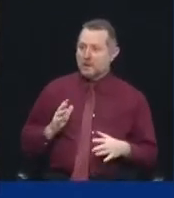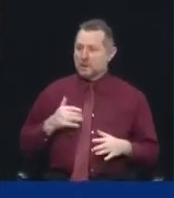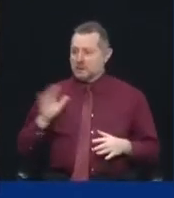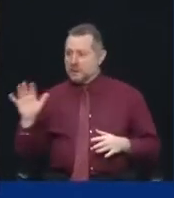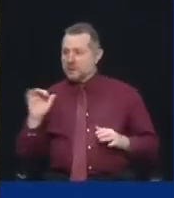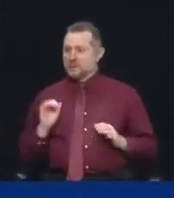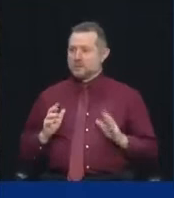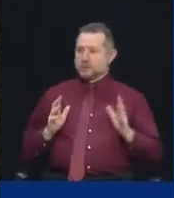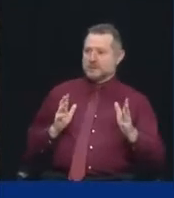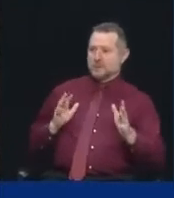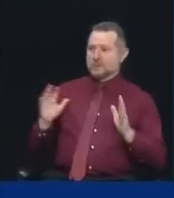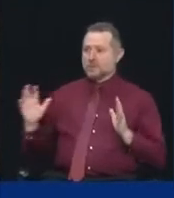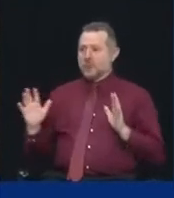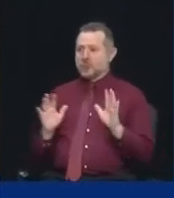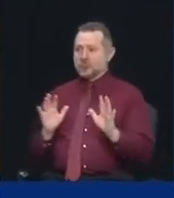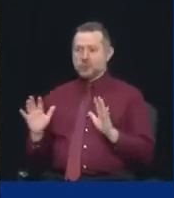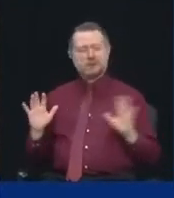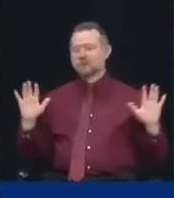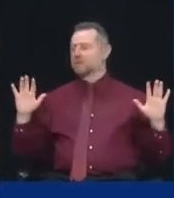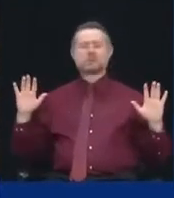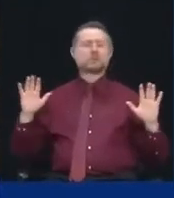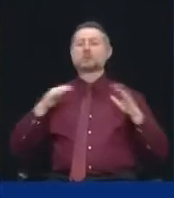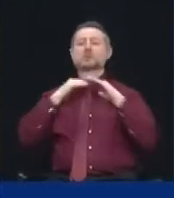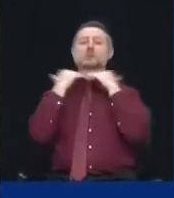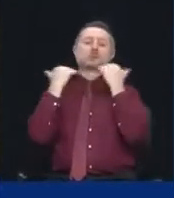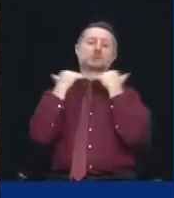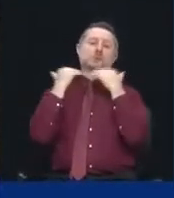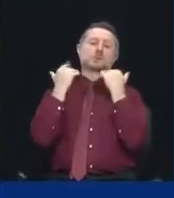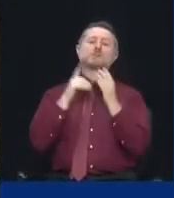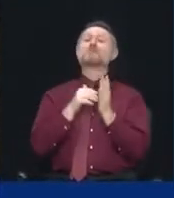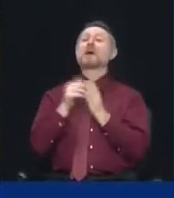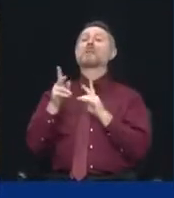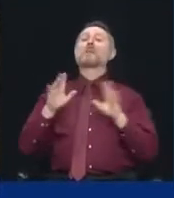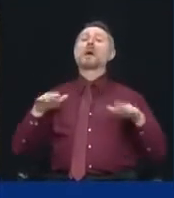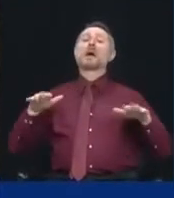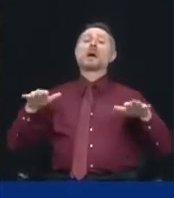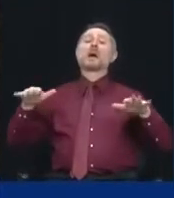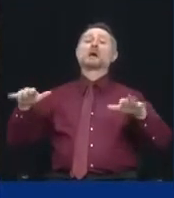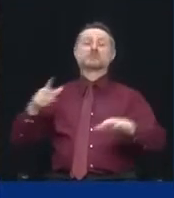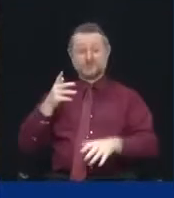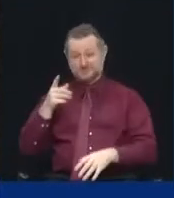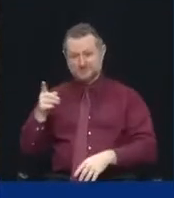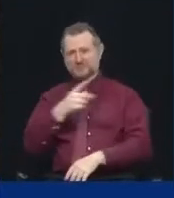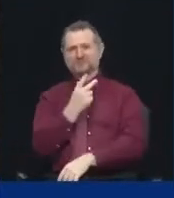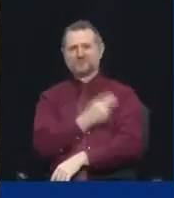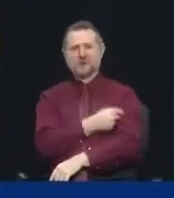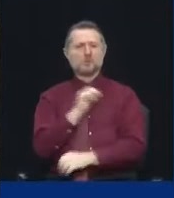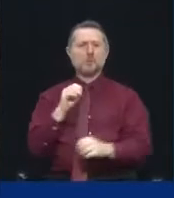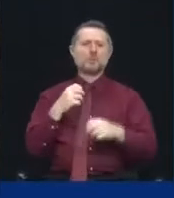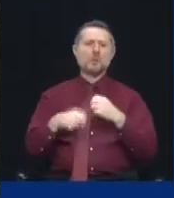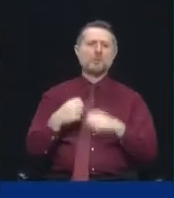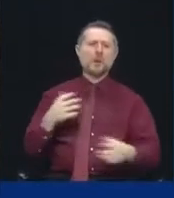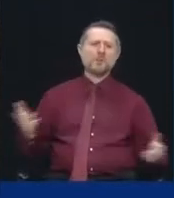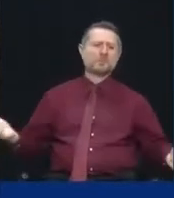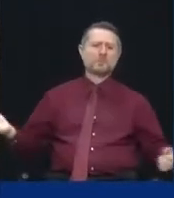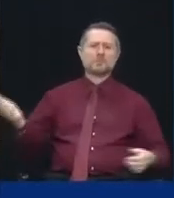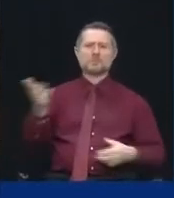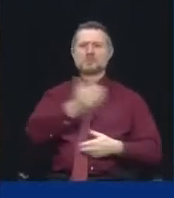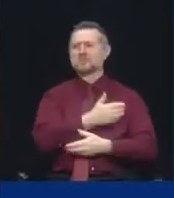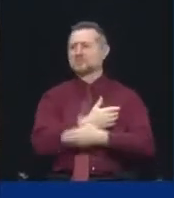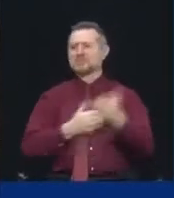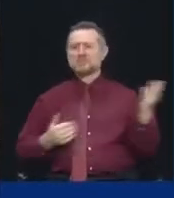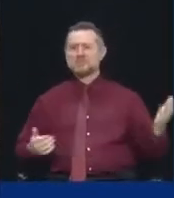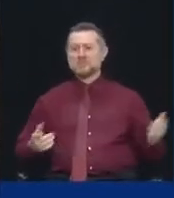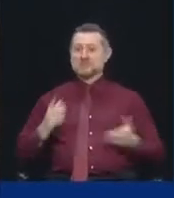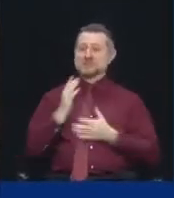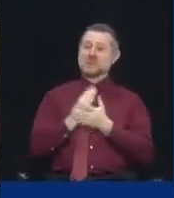had a million plus people, many more than that in this state, who've been vaccinated with no ill effects. There's some folks who have an ideological